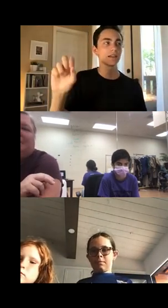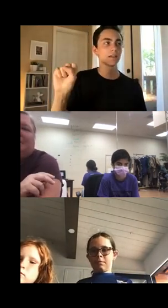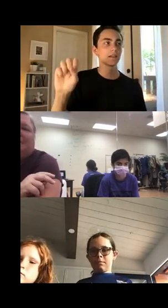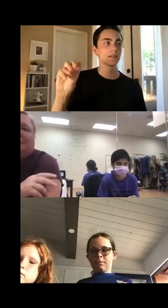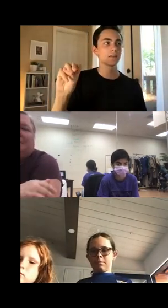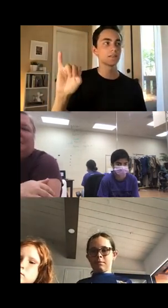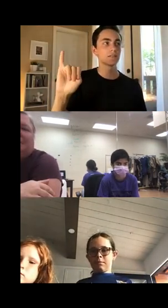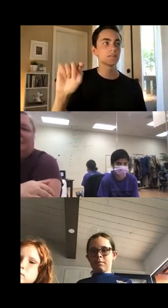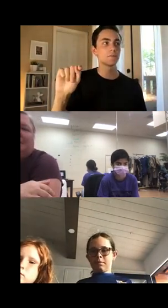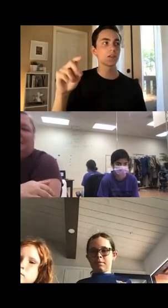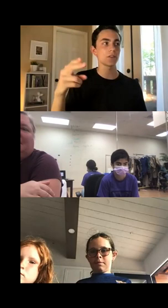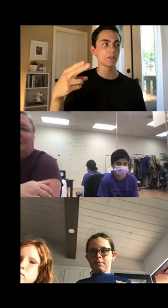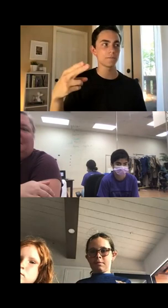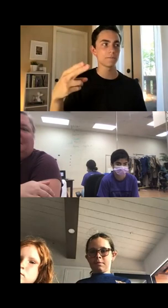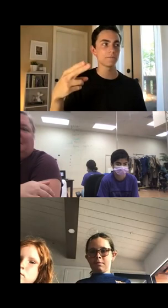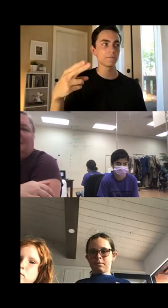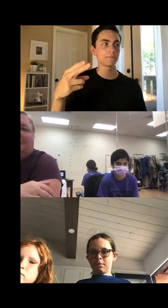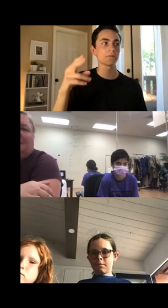Anne, Smith,